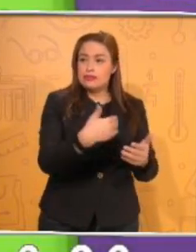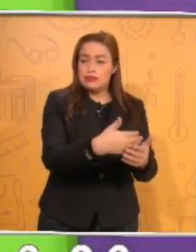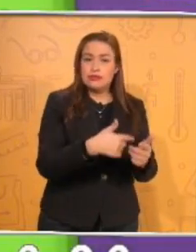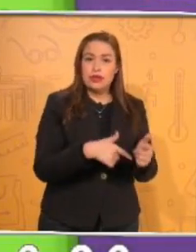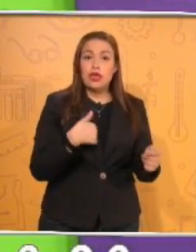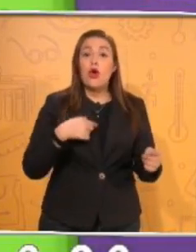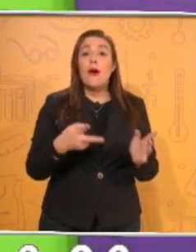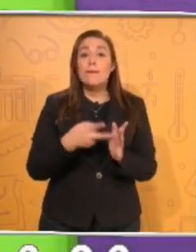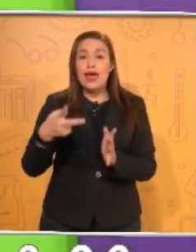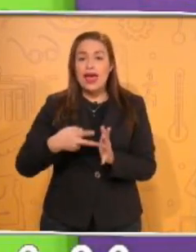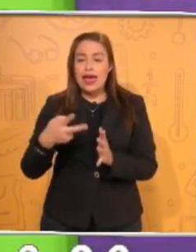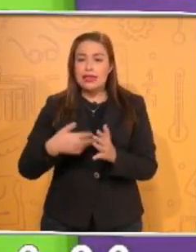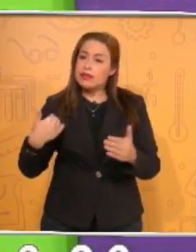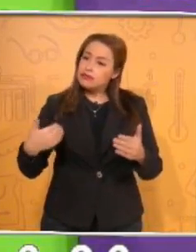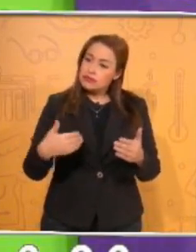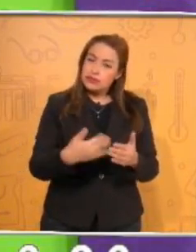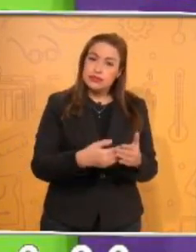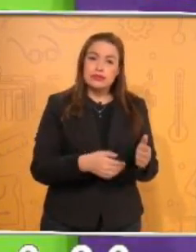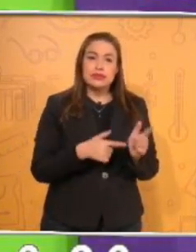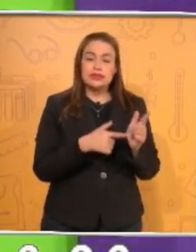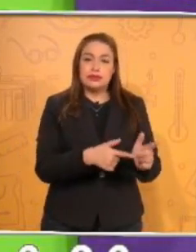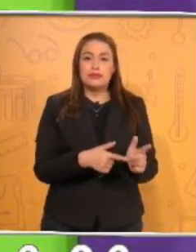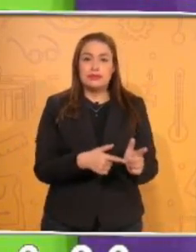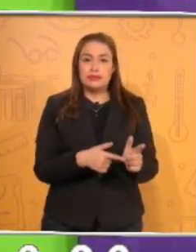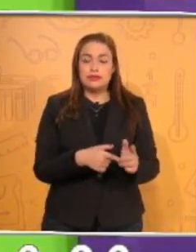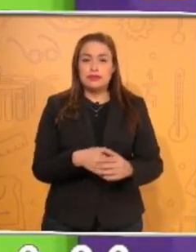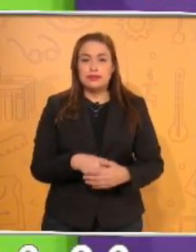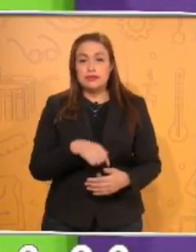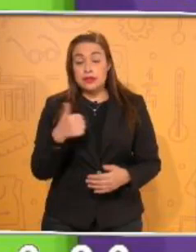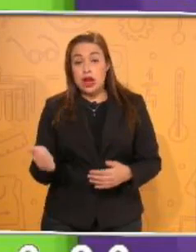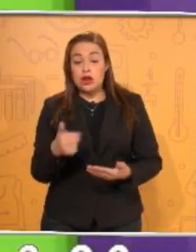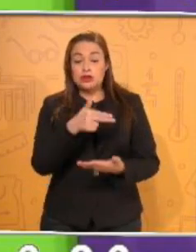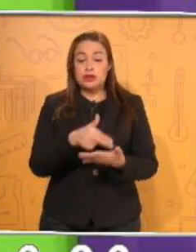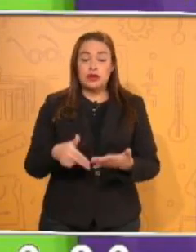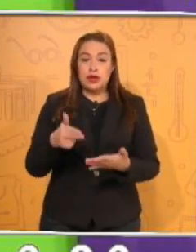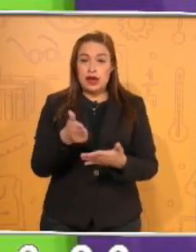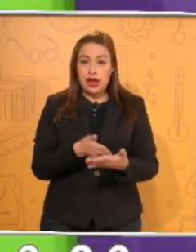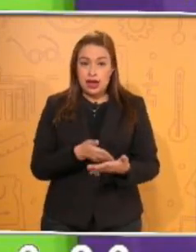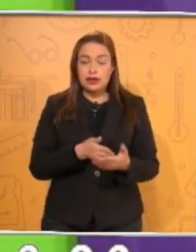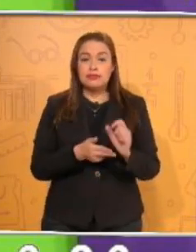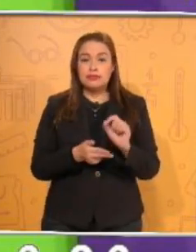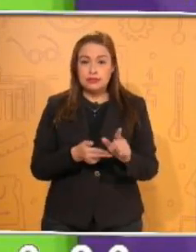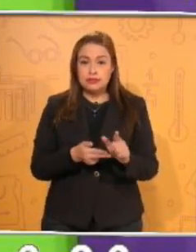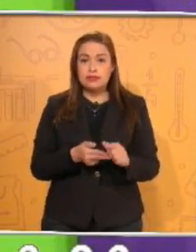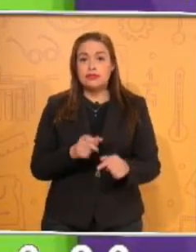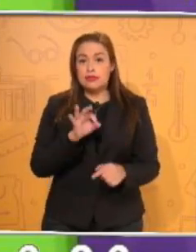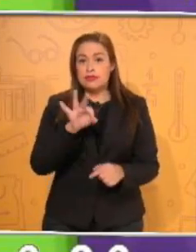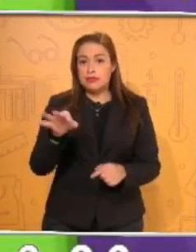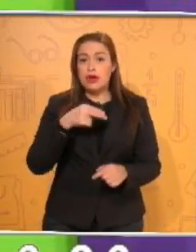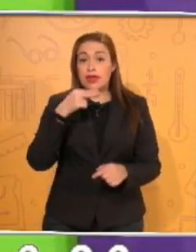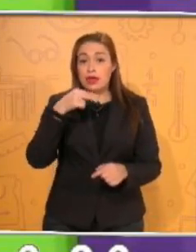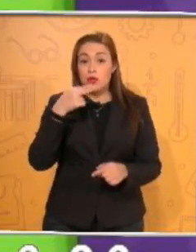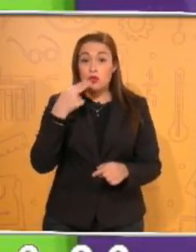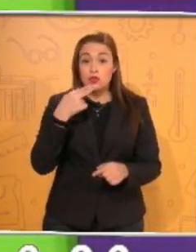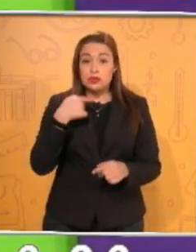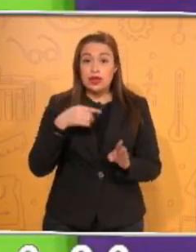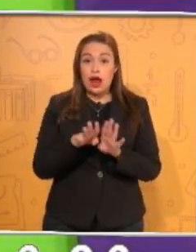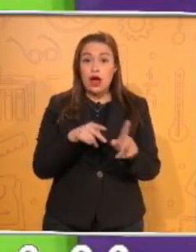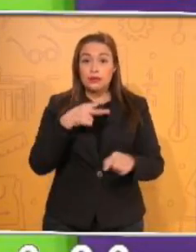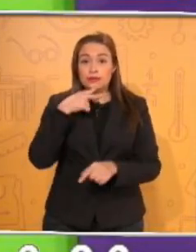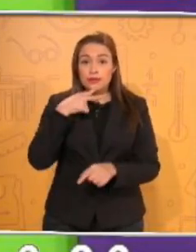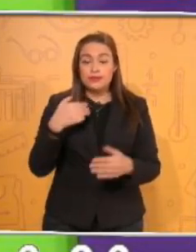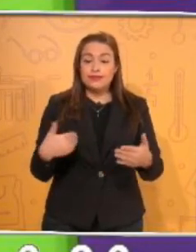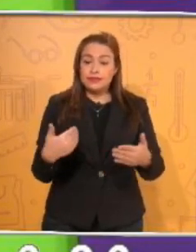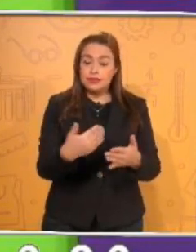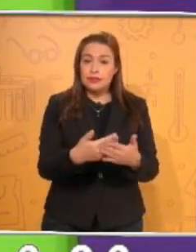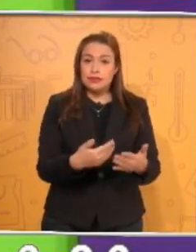finished again. E, it's cancel, and we mention it as practicing.